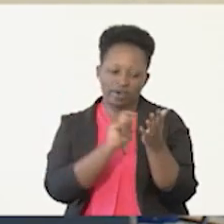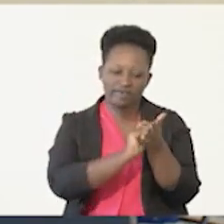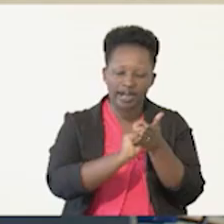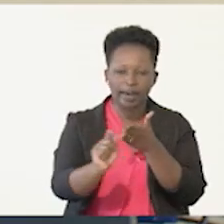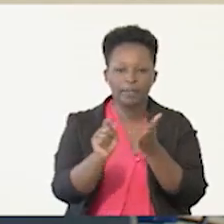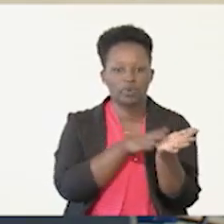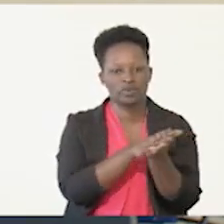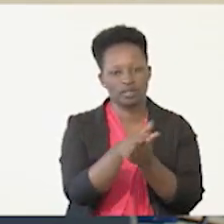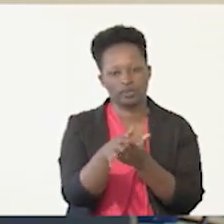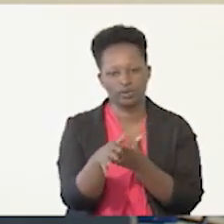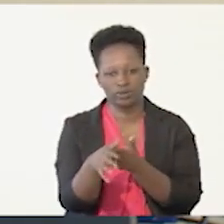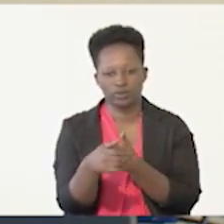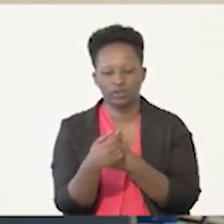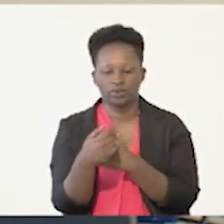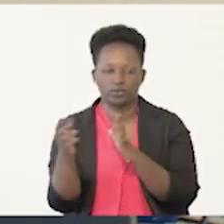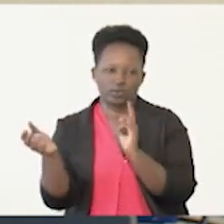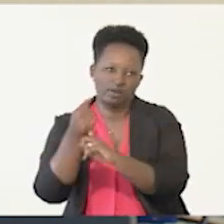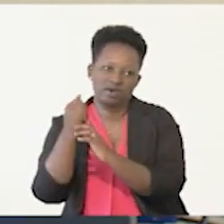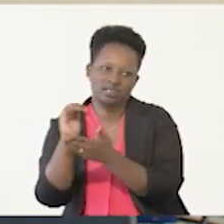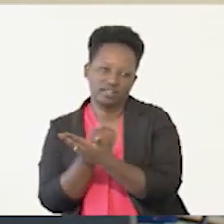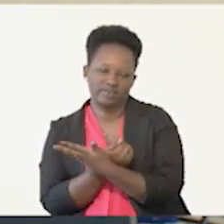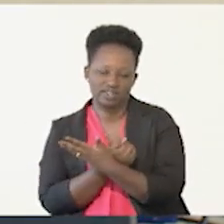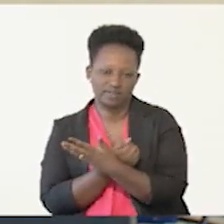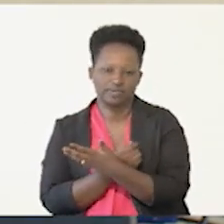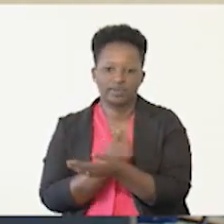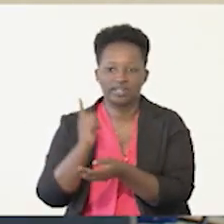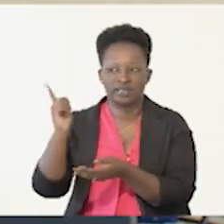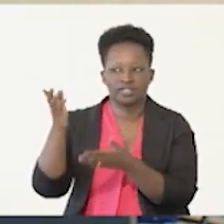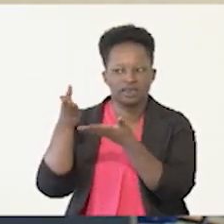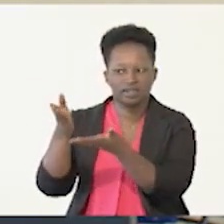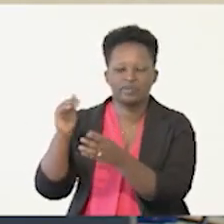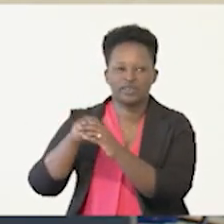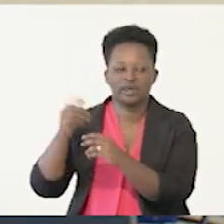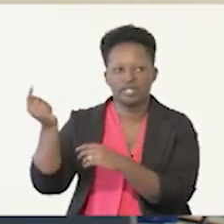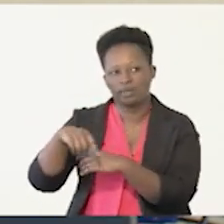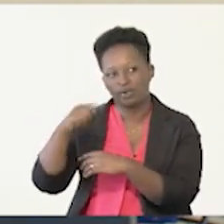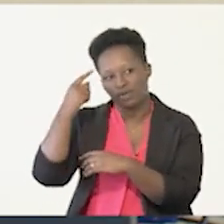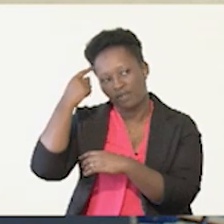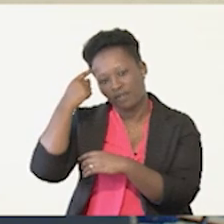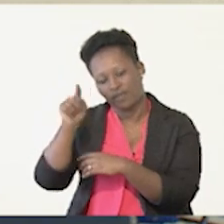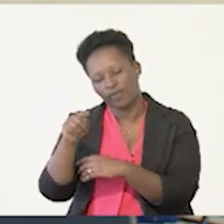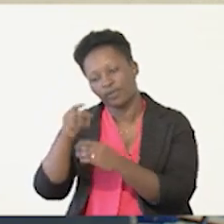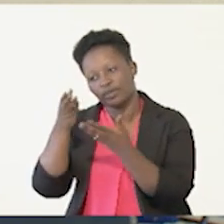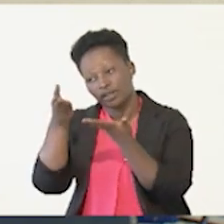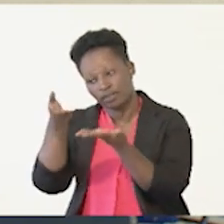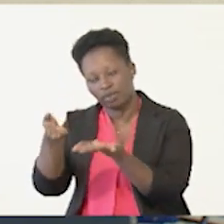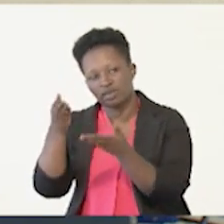get the saving. So this is the disposable income, the disposable